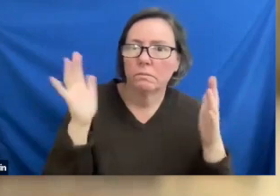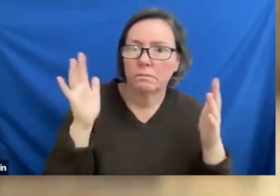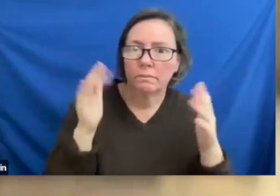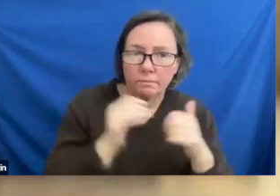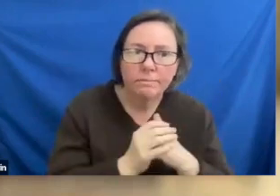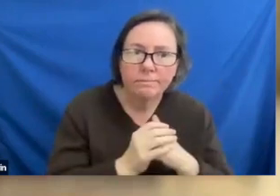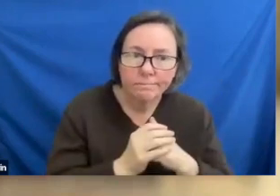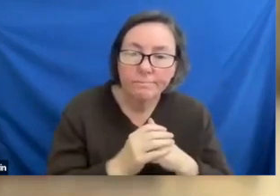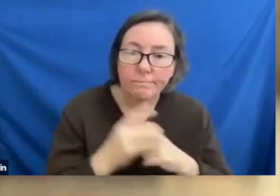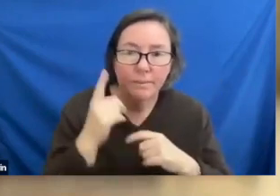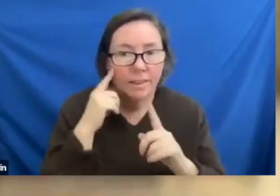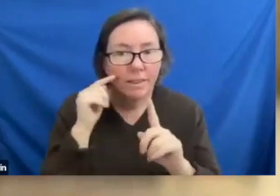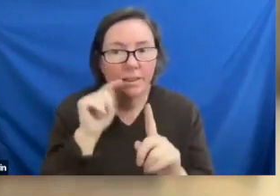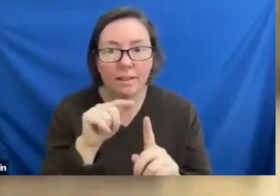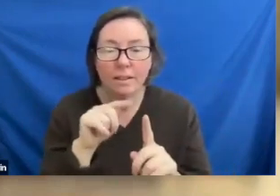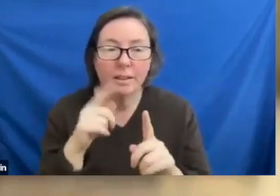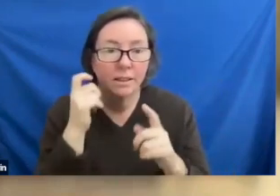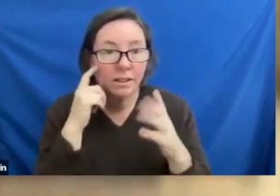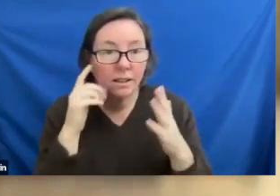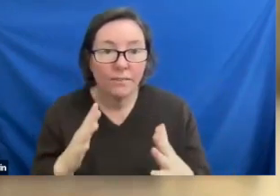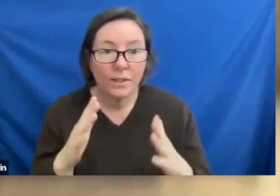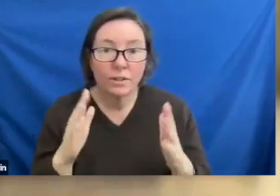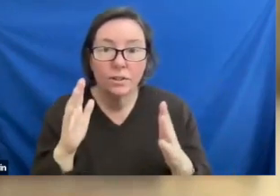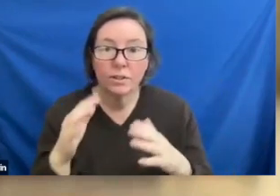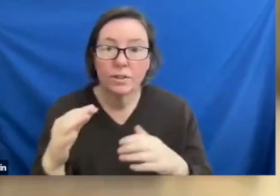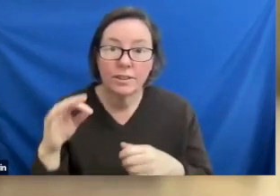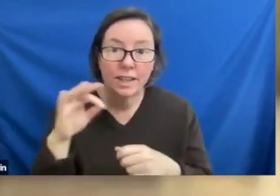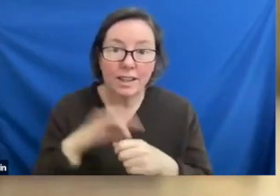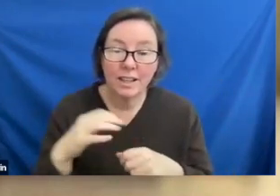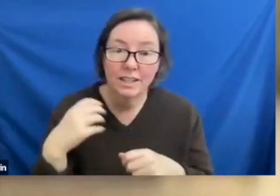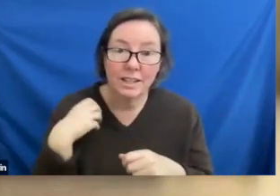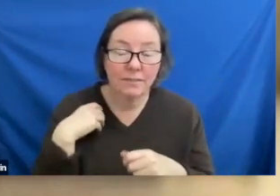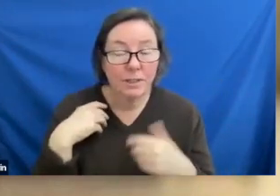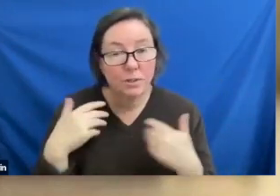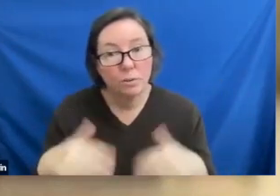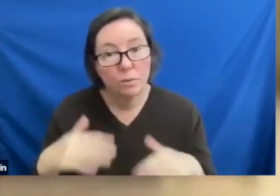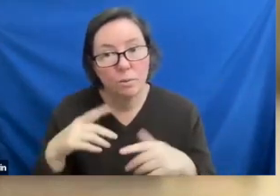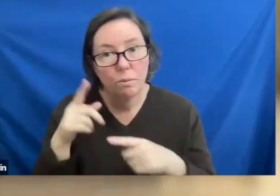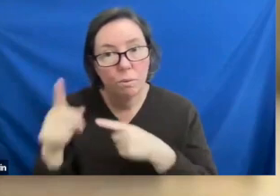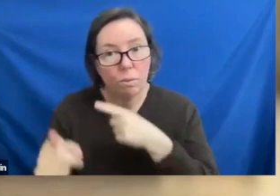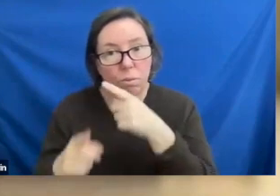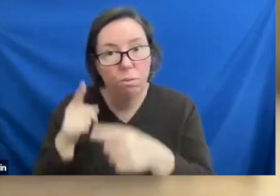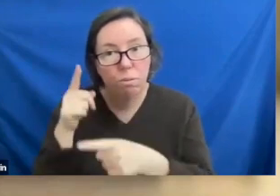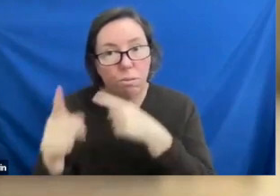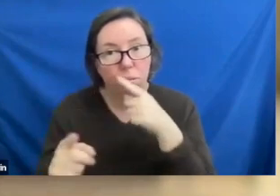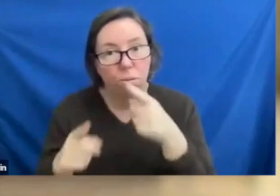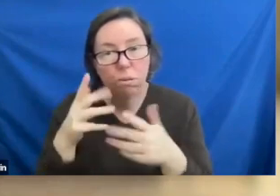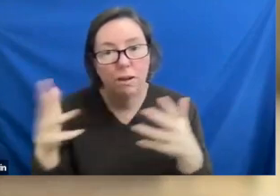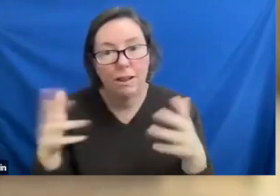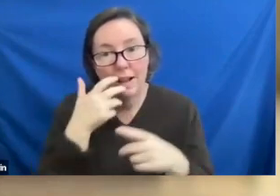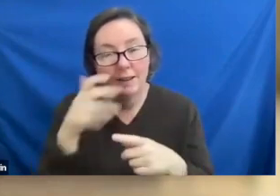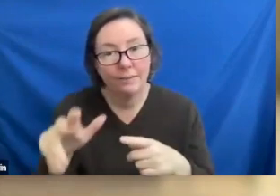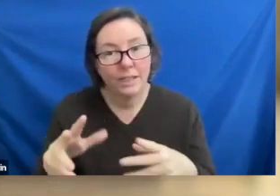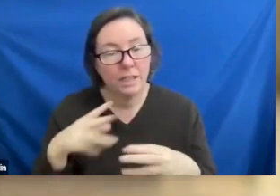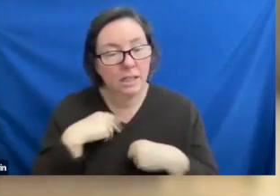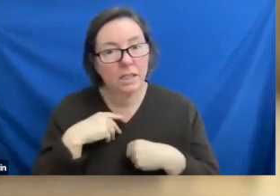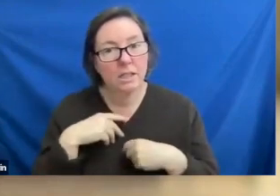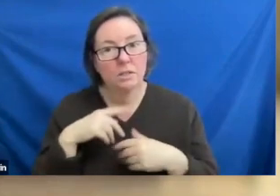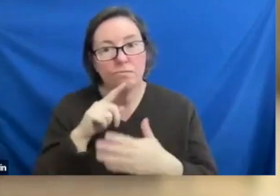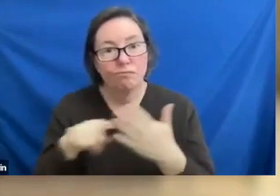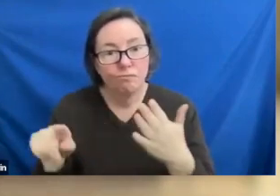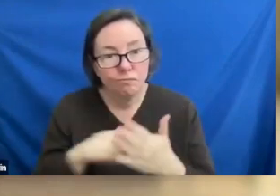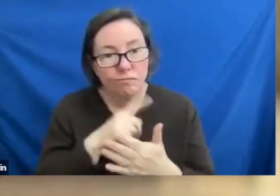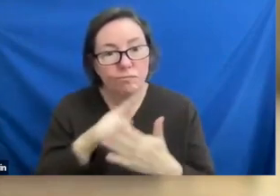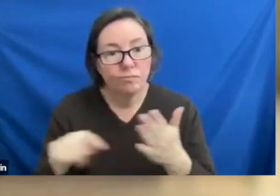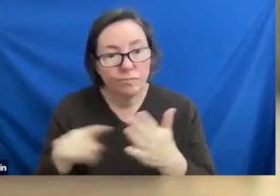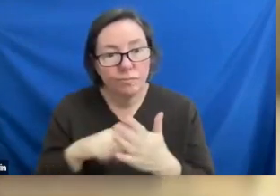I think the governor, I'm going to say the elected officials took a lot of heat, if you recall, in January and